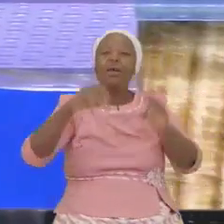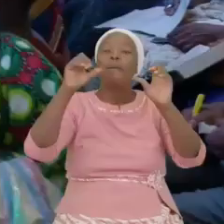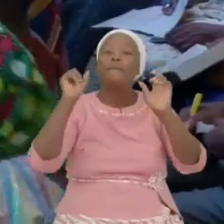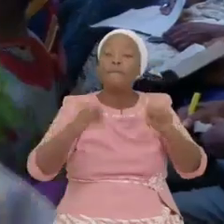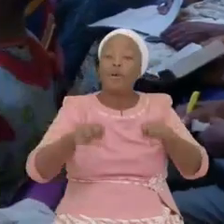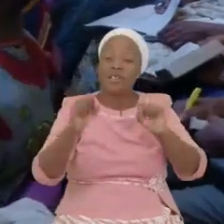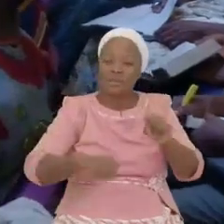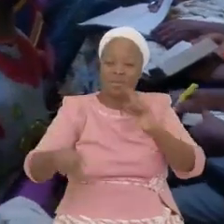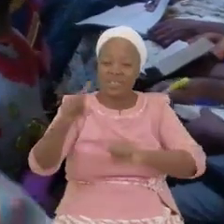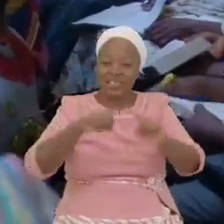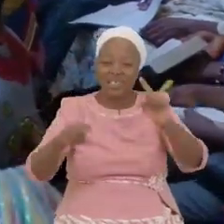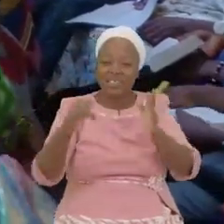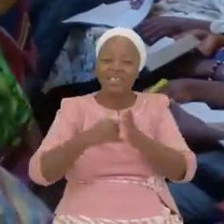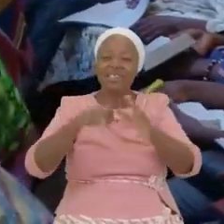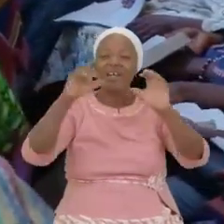Possible.